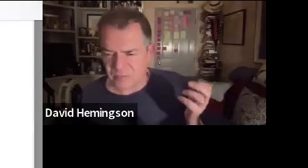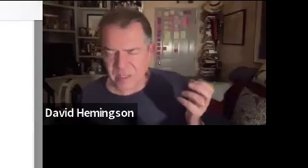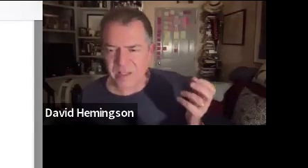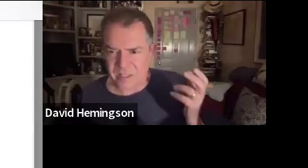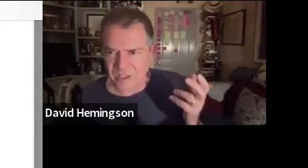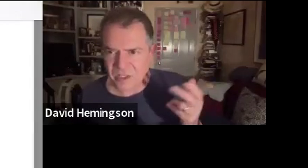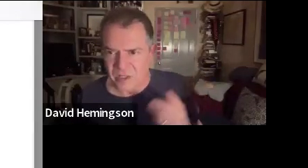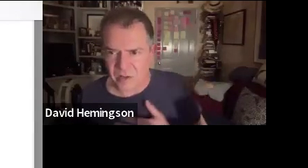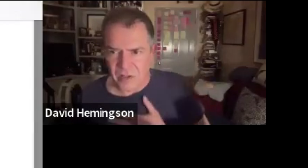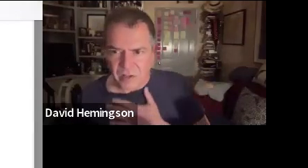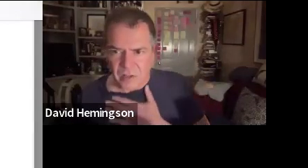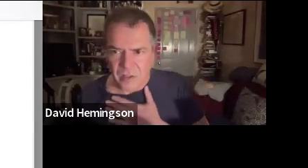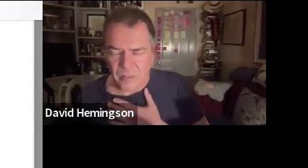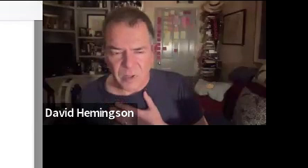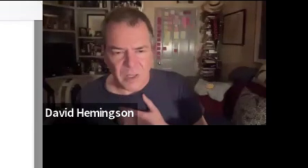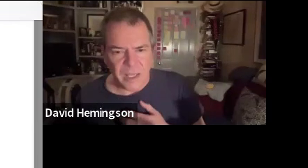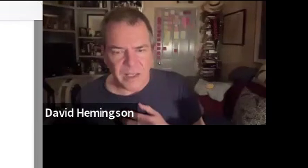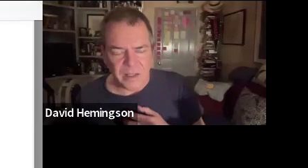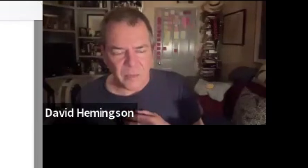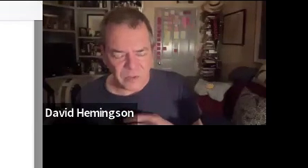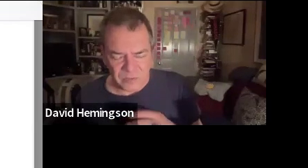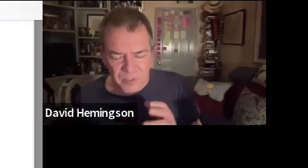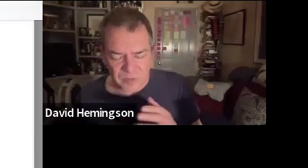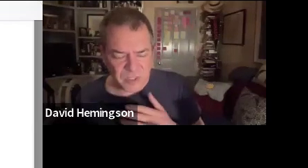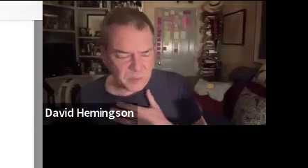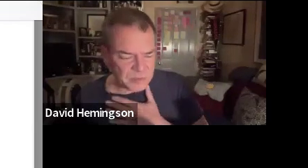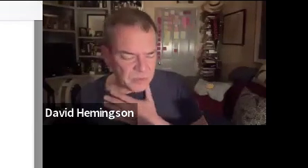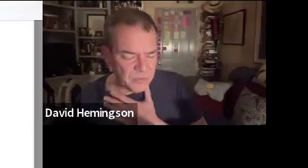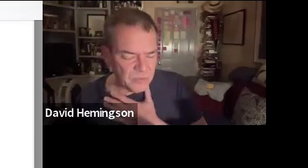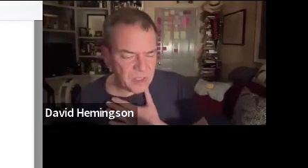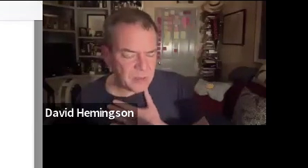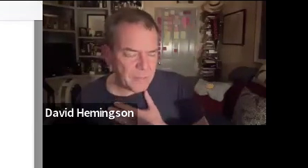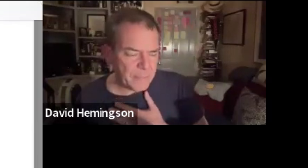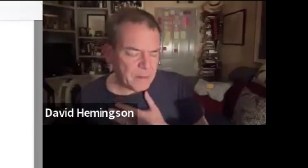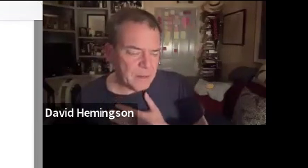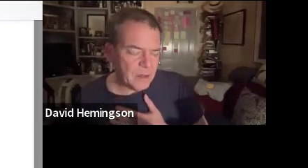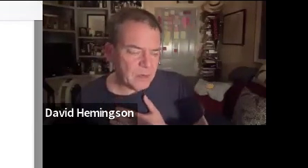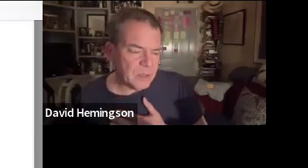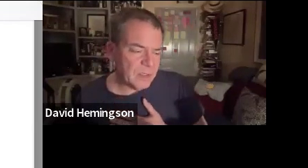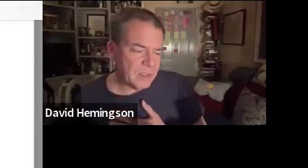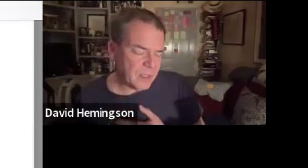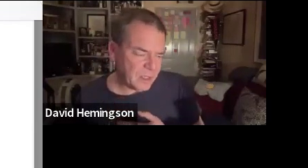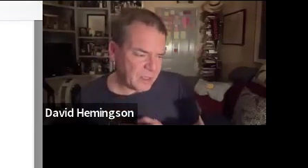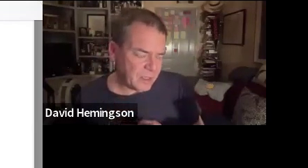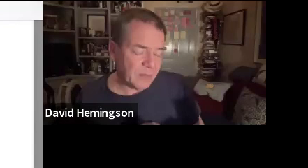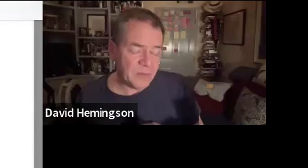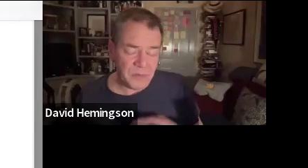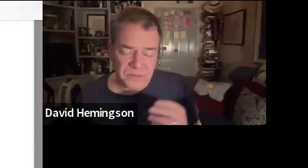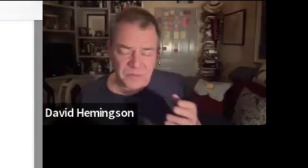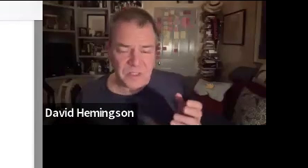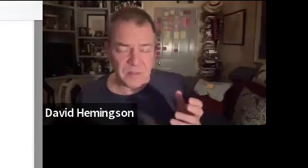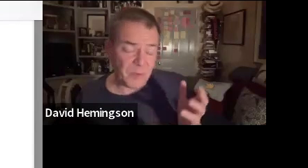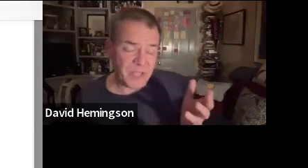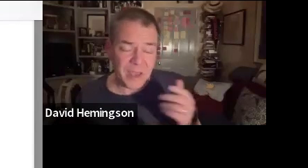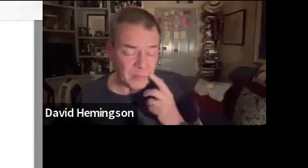incredibly fantastic educator, and who had tremendous principles. So for me, you know, he left when he